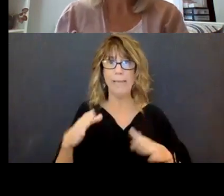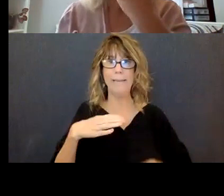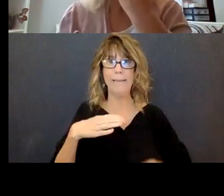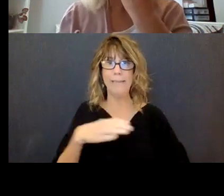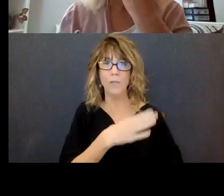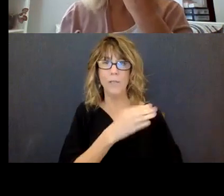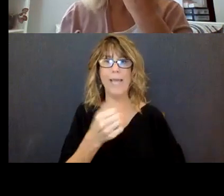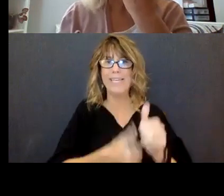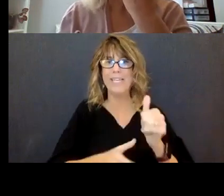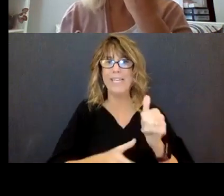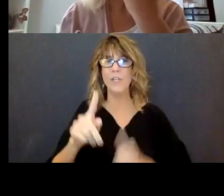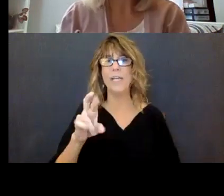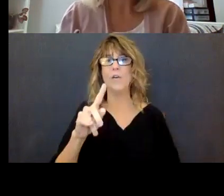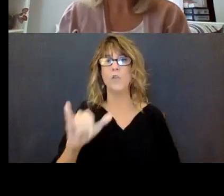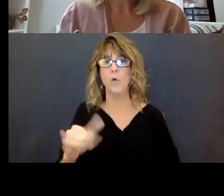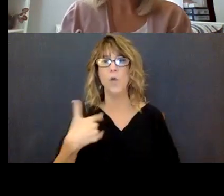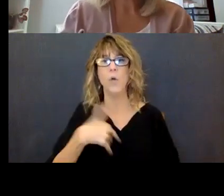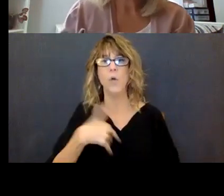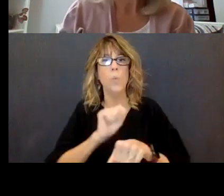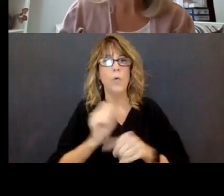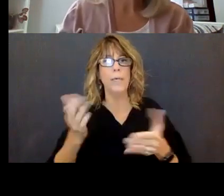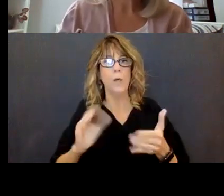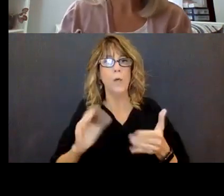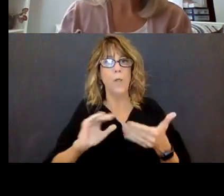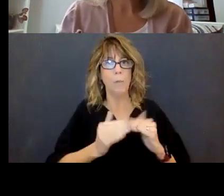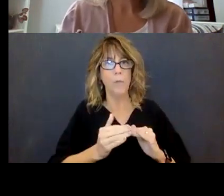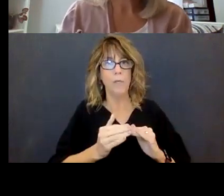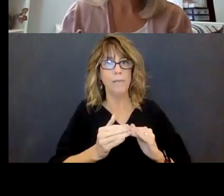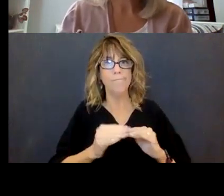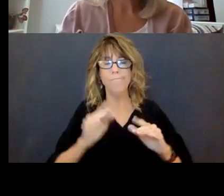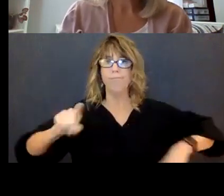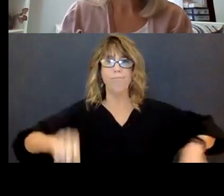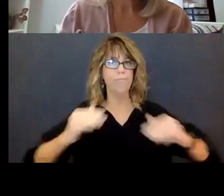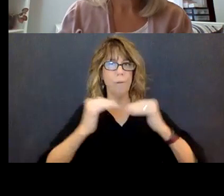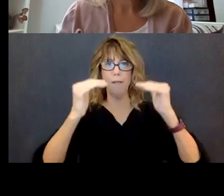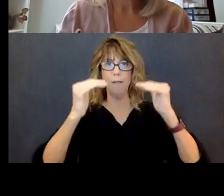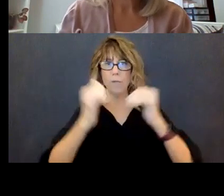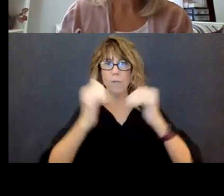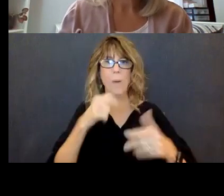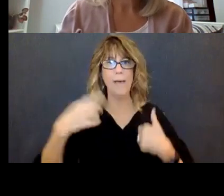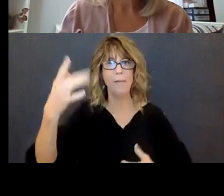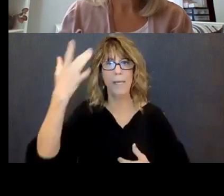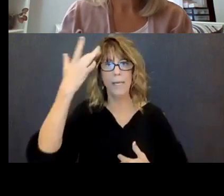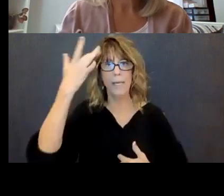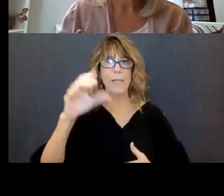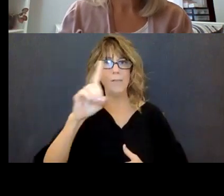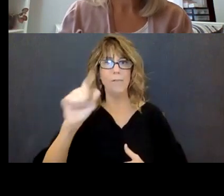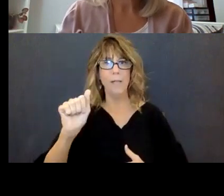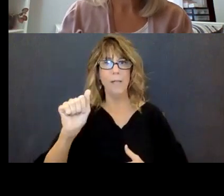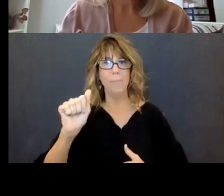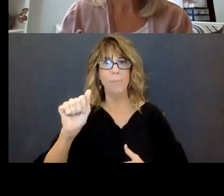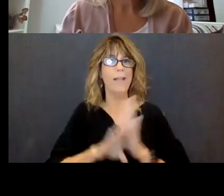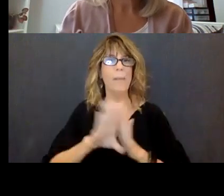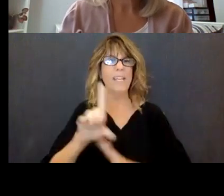territories. And we work within our community on all levels for those with intellectual and developmental disabilities. And we cross over into